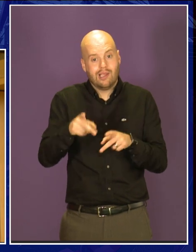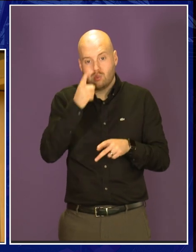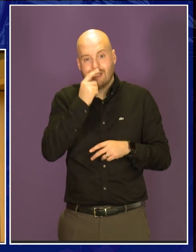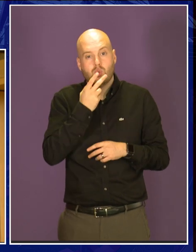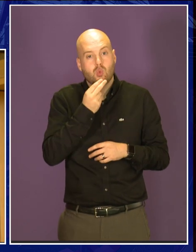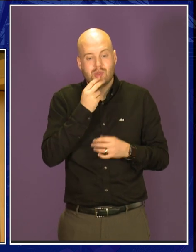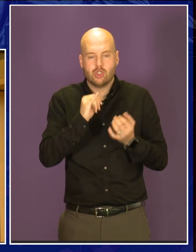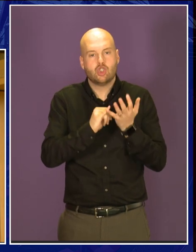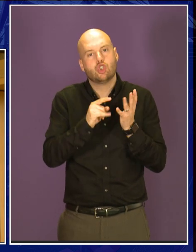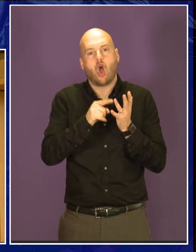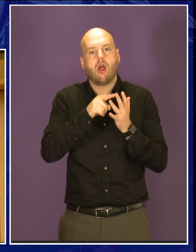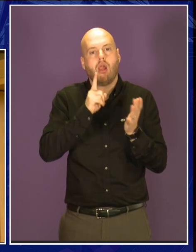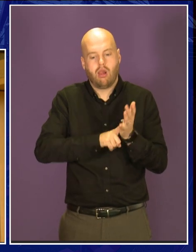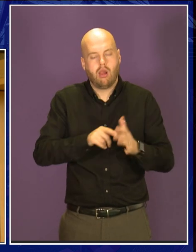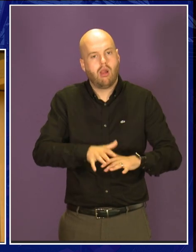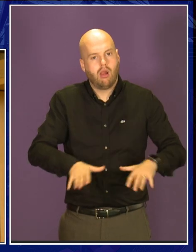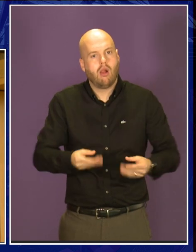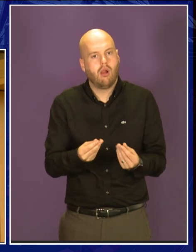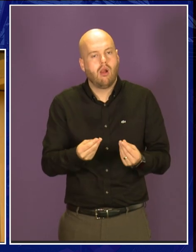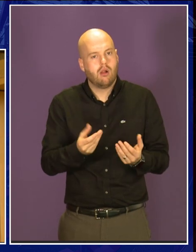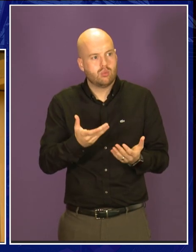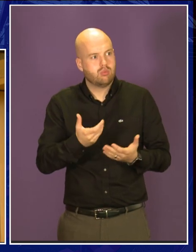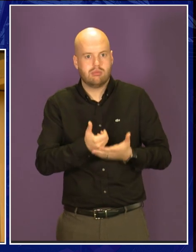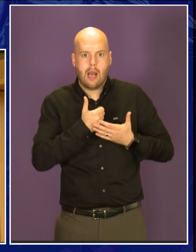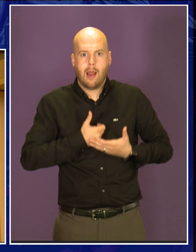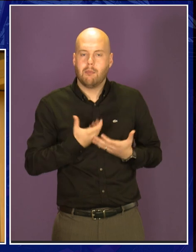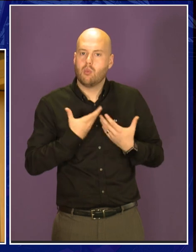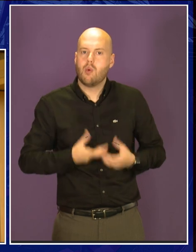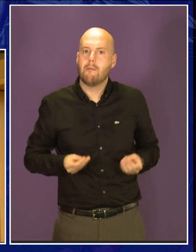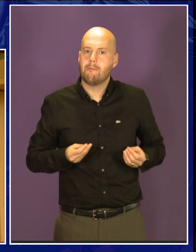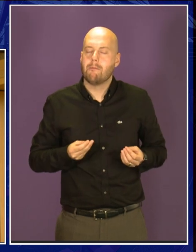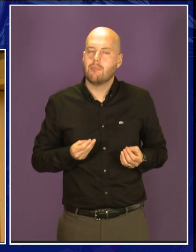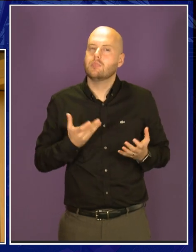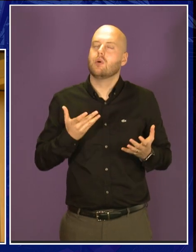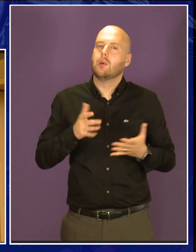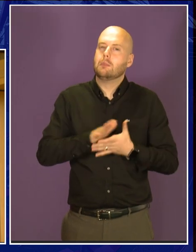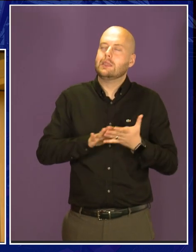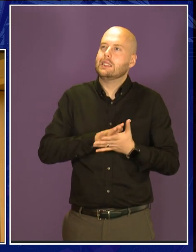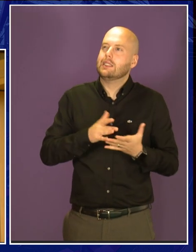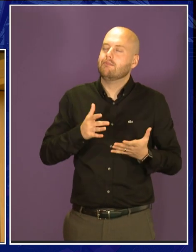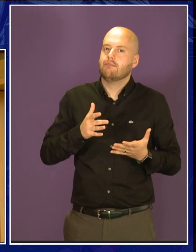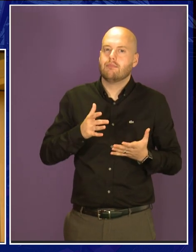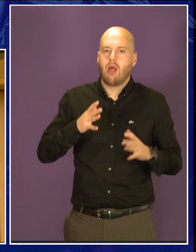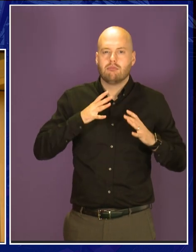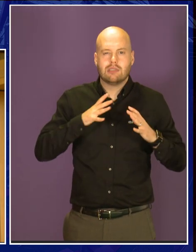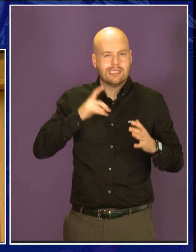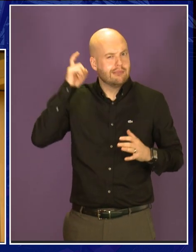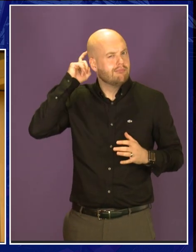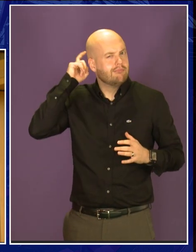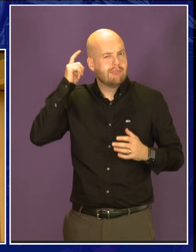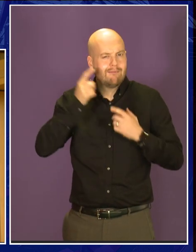heal ourselves. So in the forest, I guess I had that kind of embodied knowledge I had already